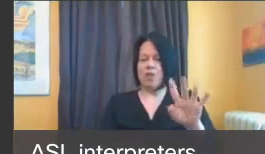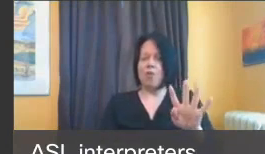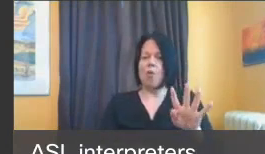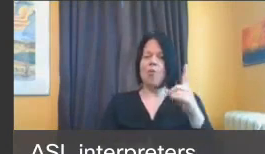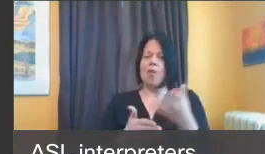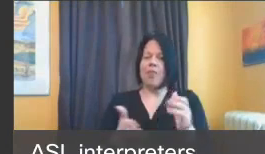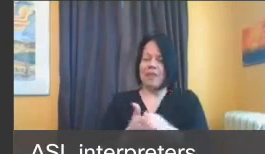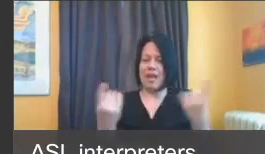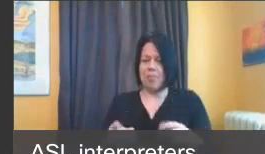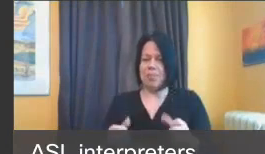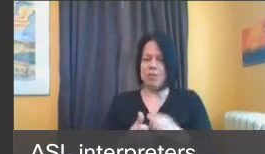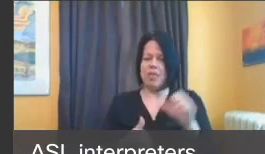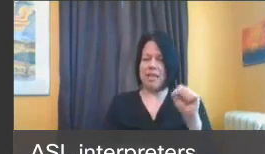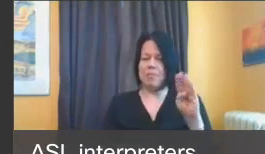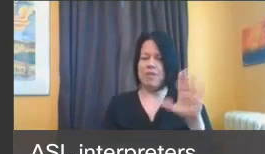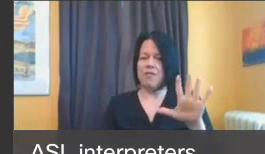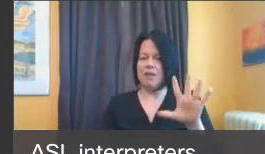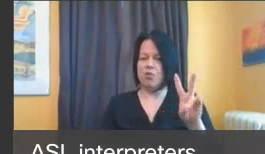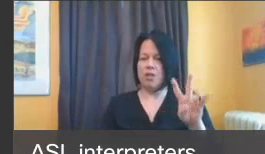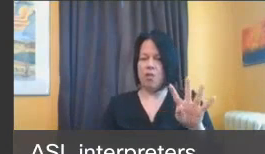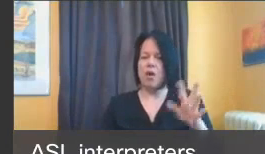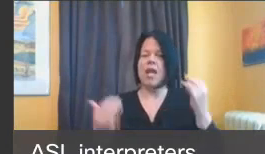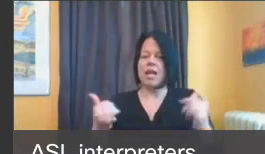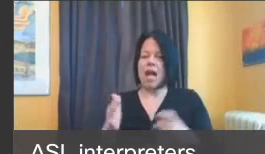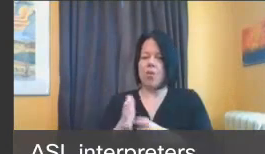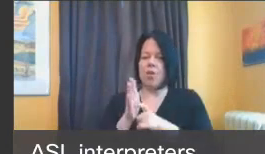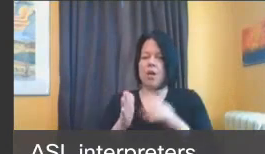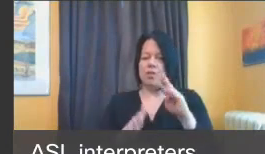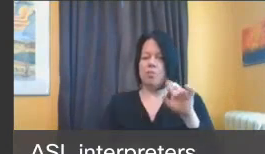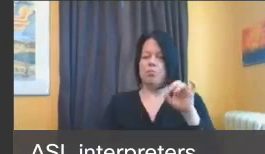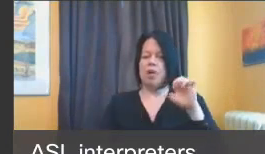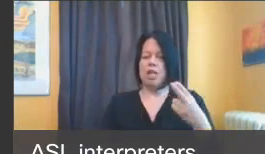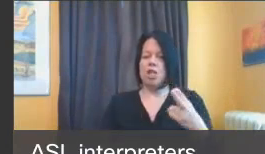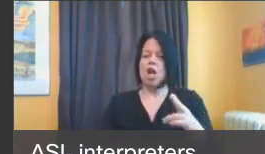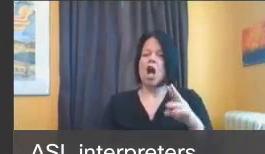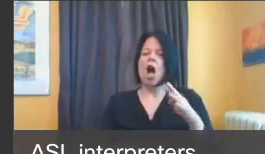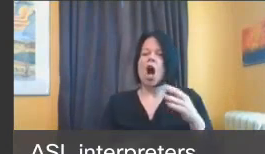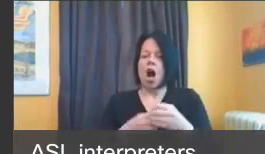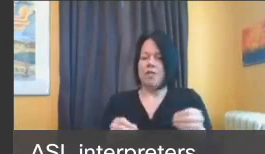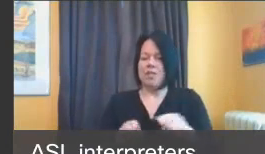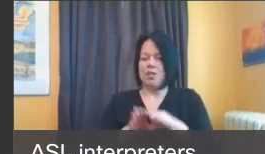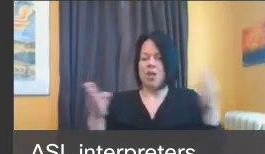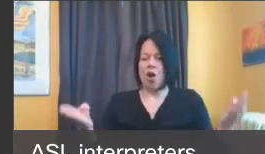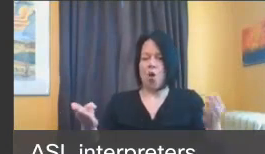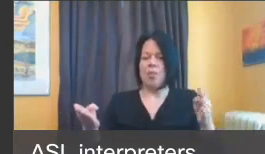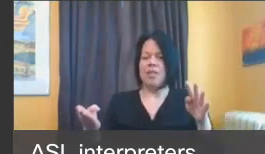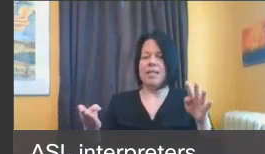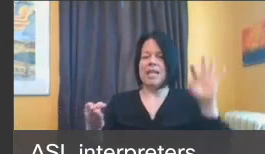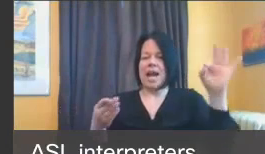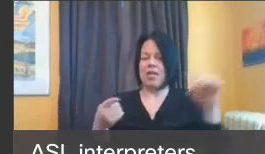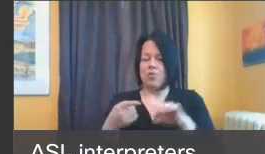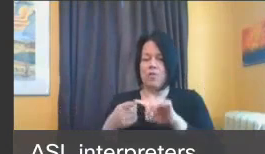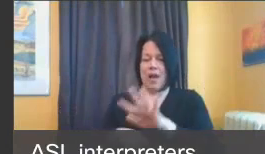SB 524 is that they now require the branch offices to be open 40 hours a week from the hours of 9 to 5.